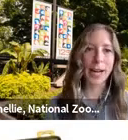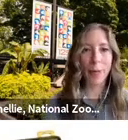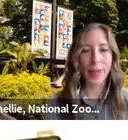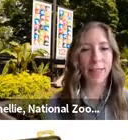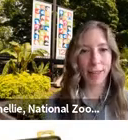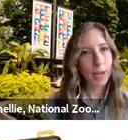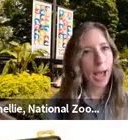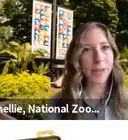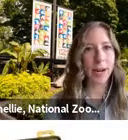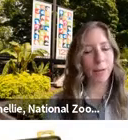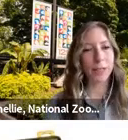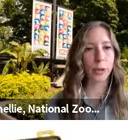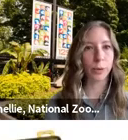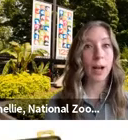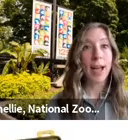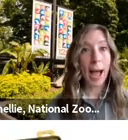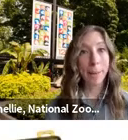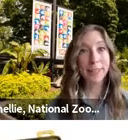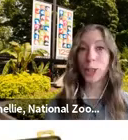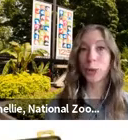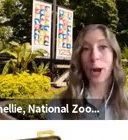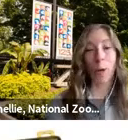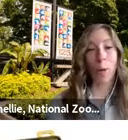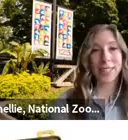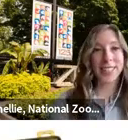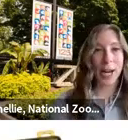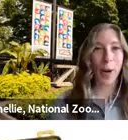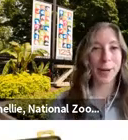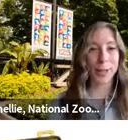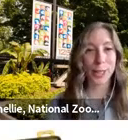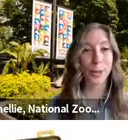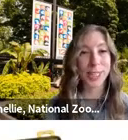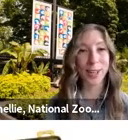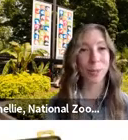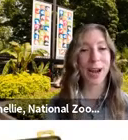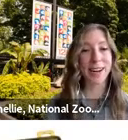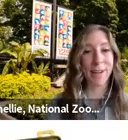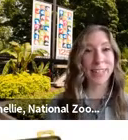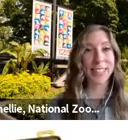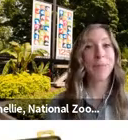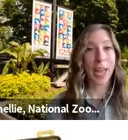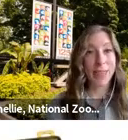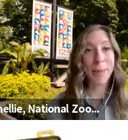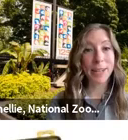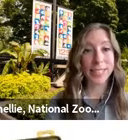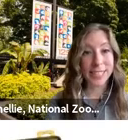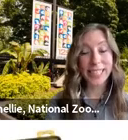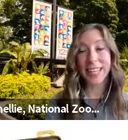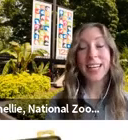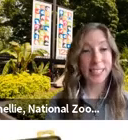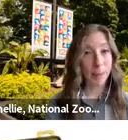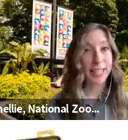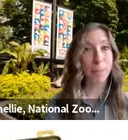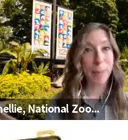want to point out that I think we have a lot of friends who happened to join our Wednesday webinar too with Dr. Brian Evans, and they might have